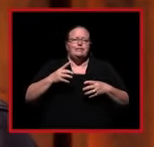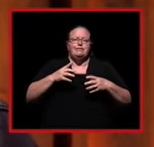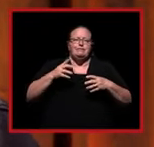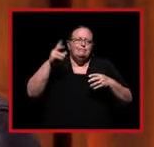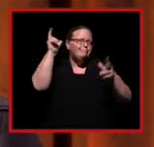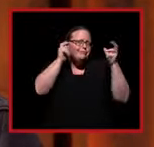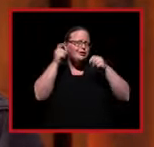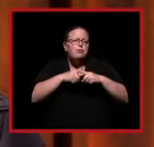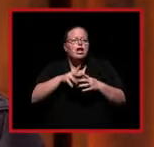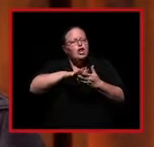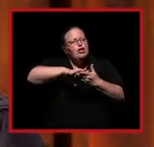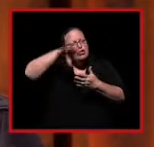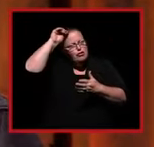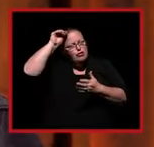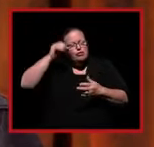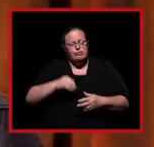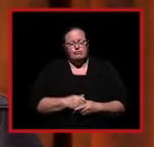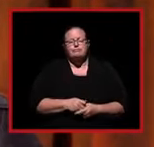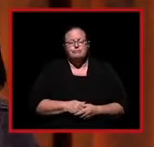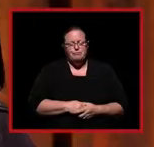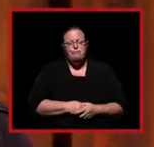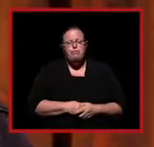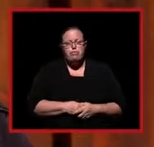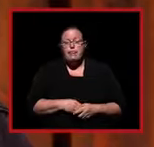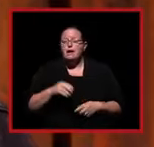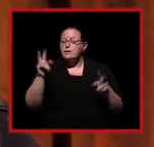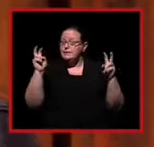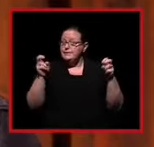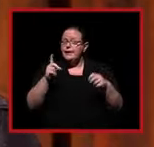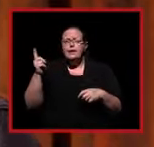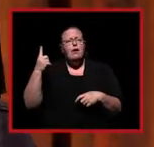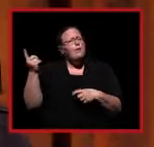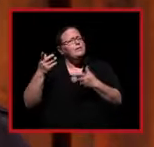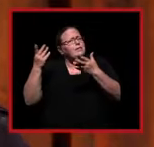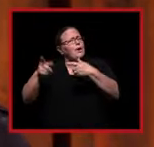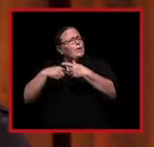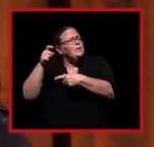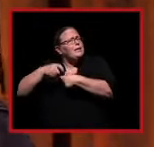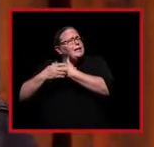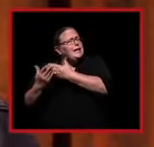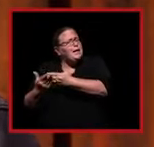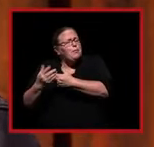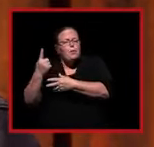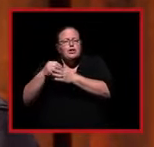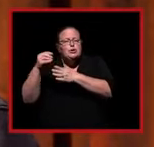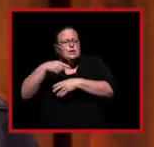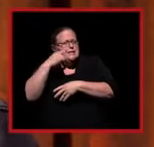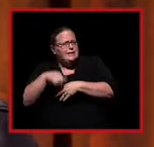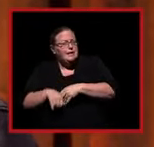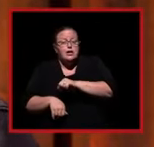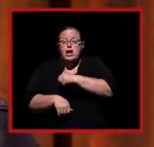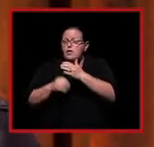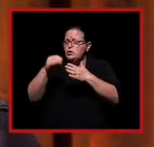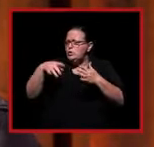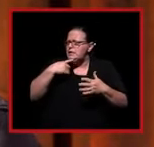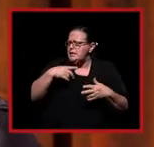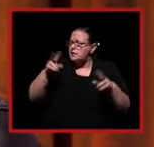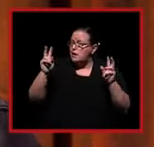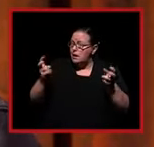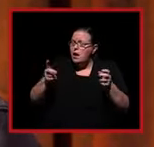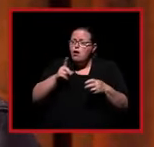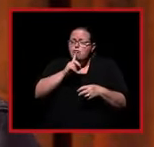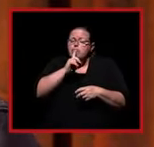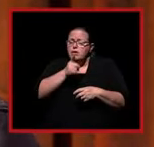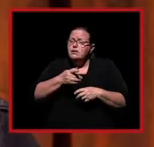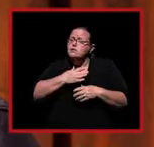rote acquisition of skills. Quote, "He is always there when you need him," unquote, said one of his students. And another, quote, "He